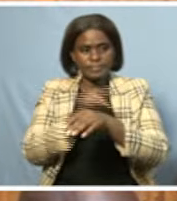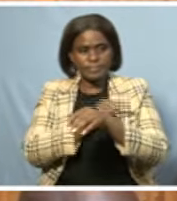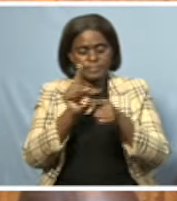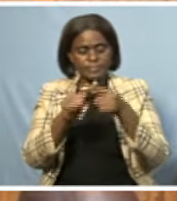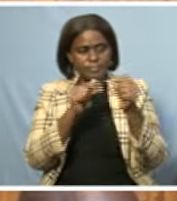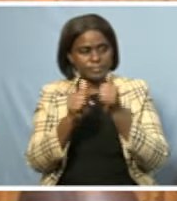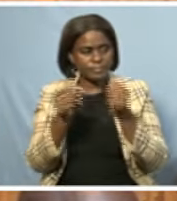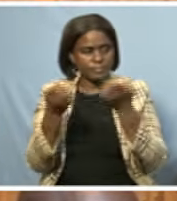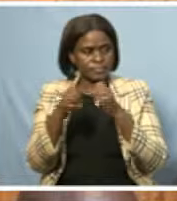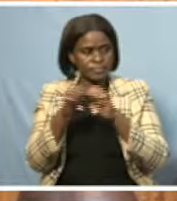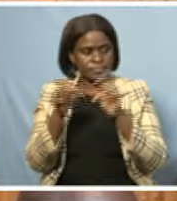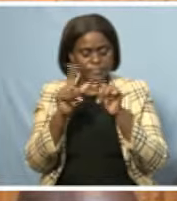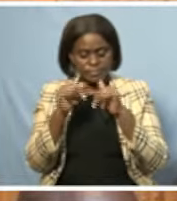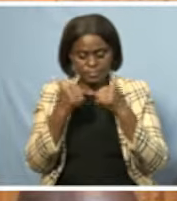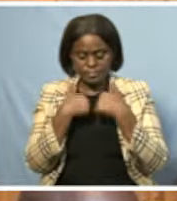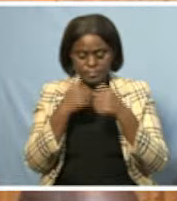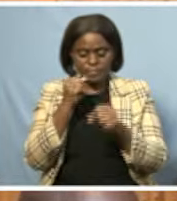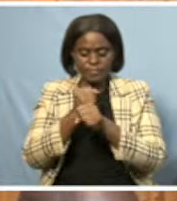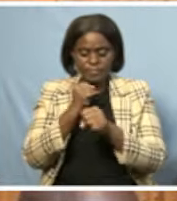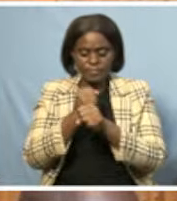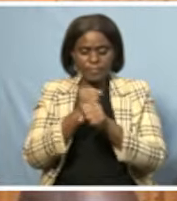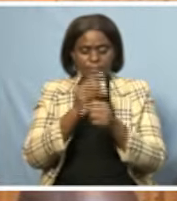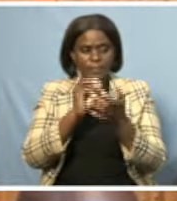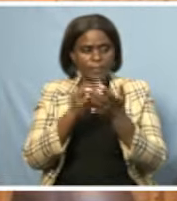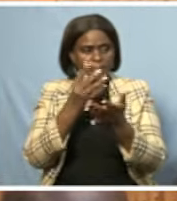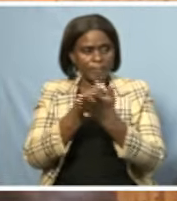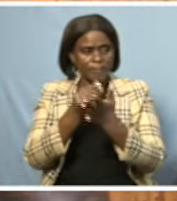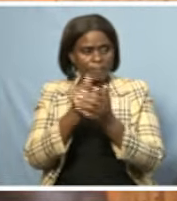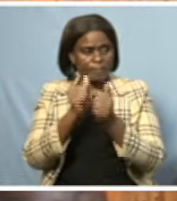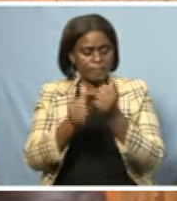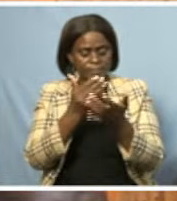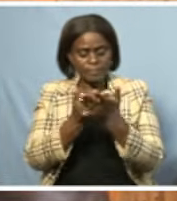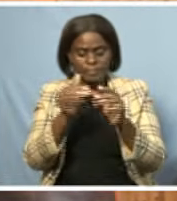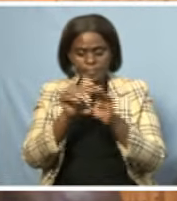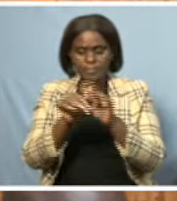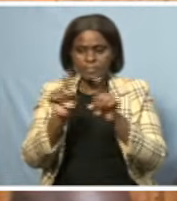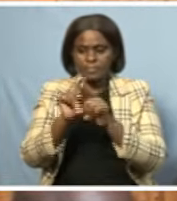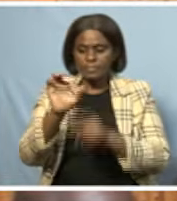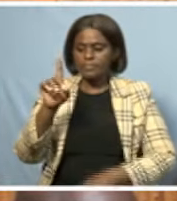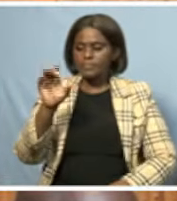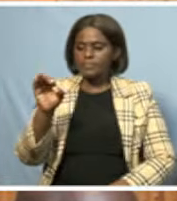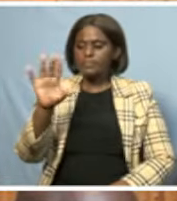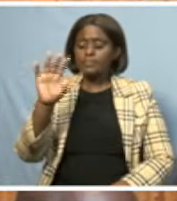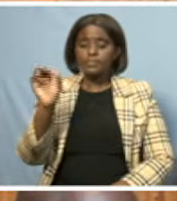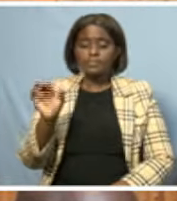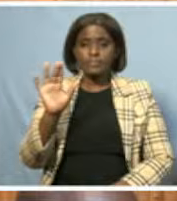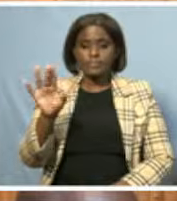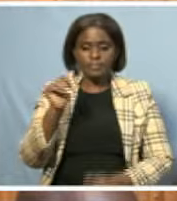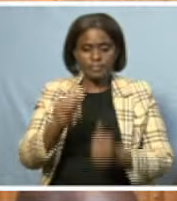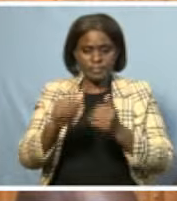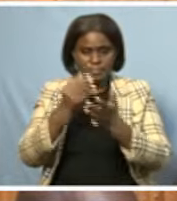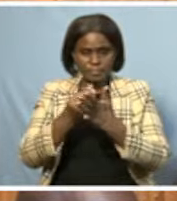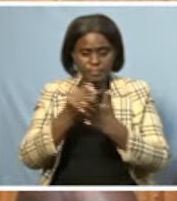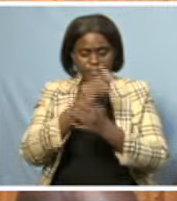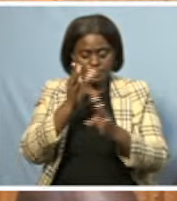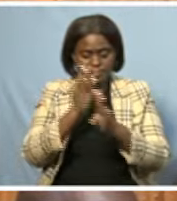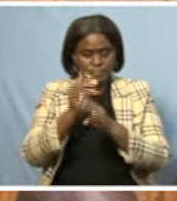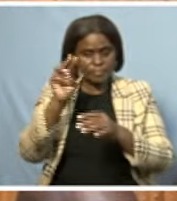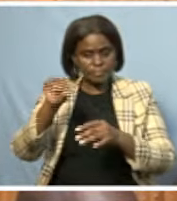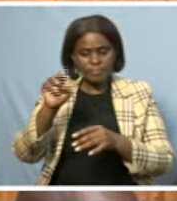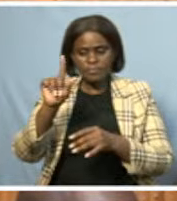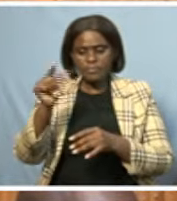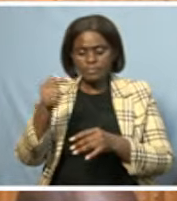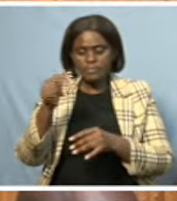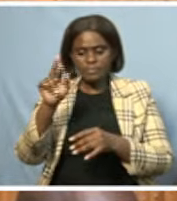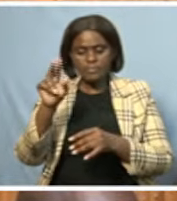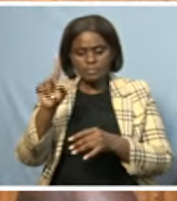act. Even when we have responded, we have put money which is there in the CDF, the 5%, which thanks to means of local government, we